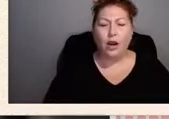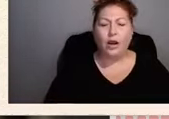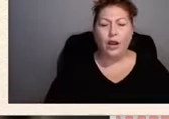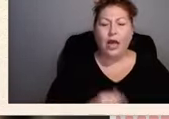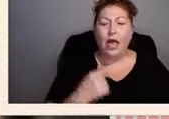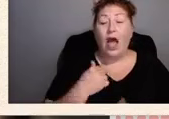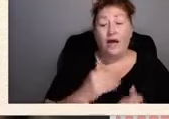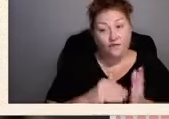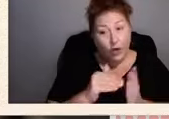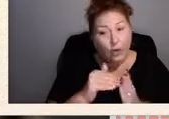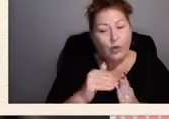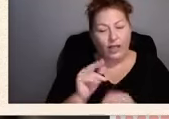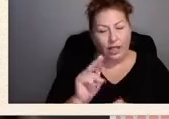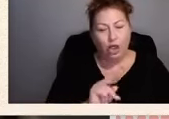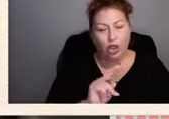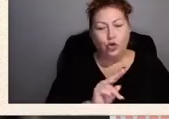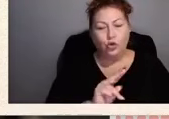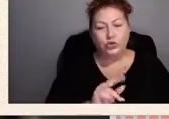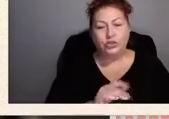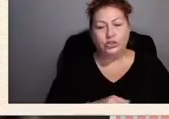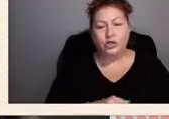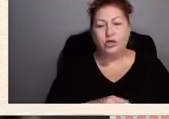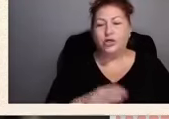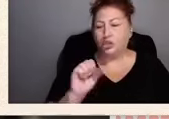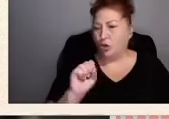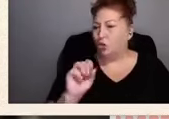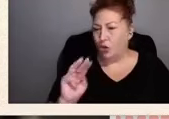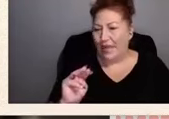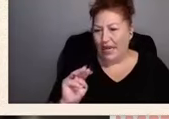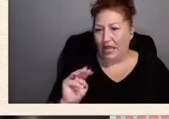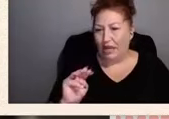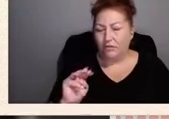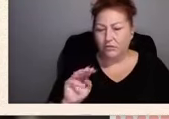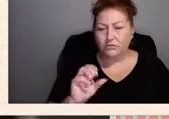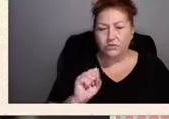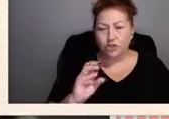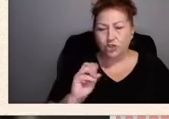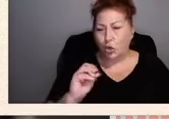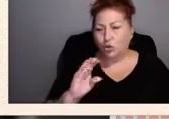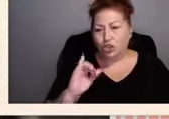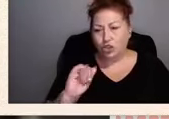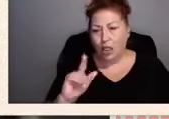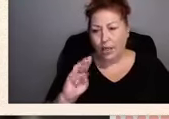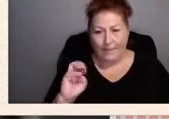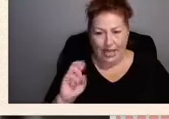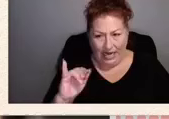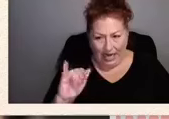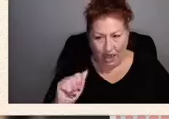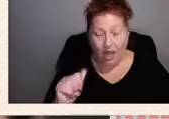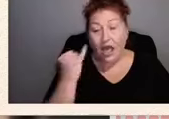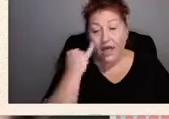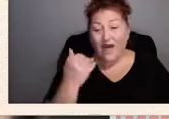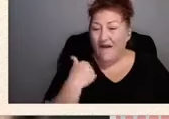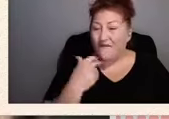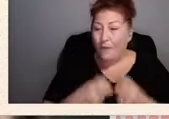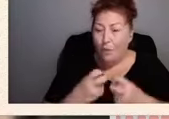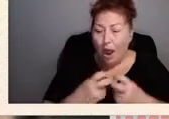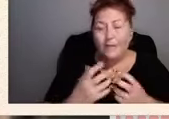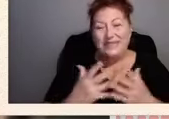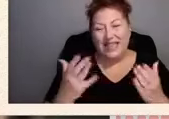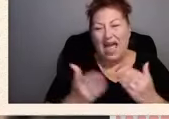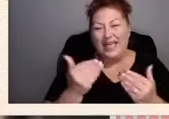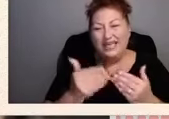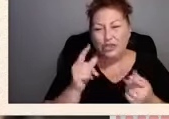use social media. So if I have a problem, it's a lot easier to reach out to